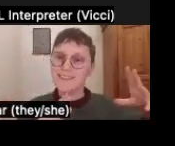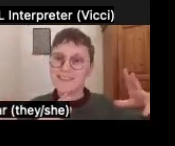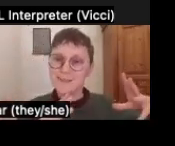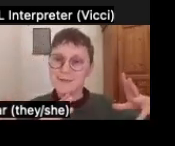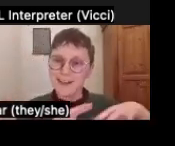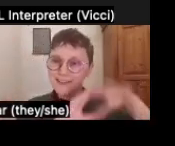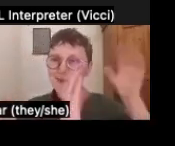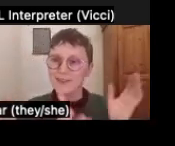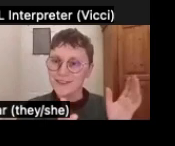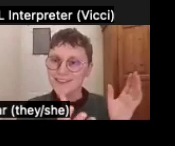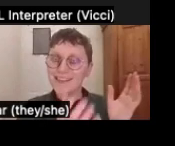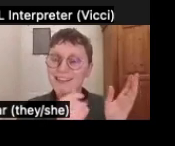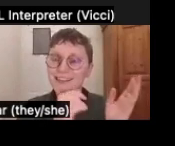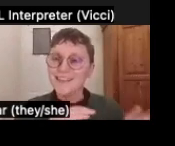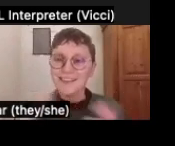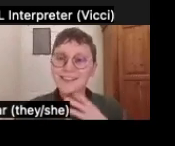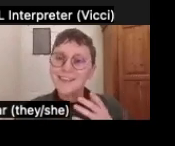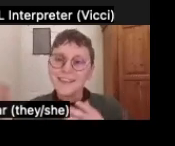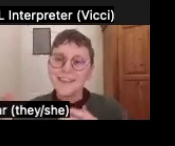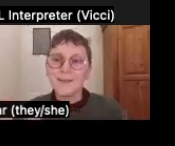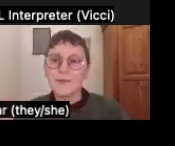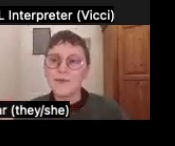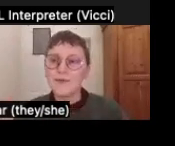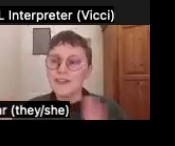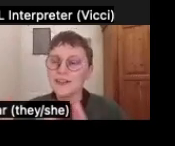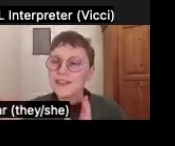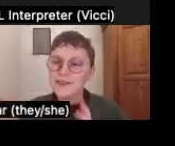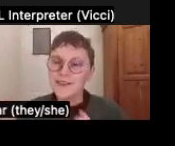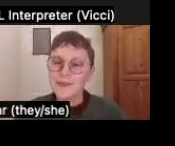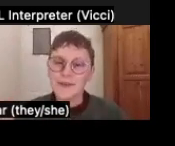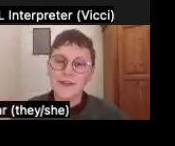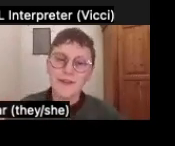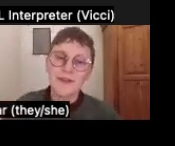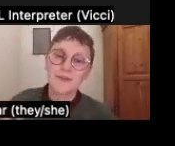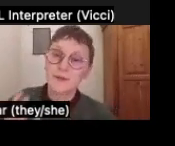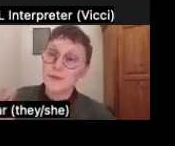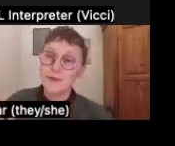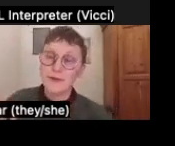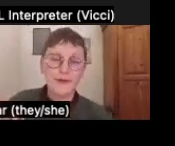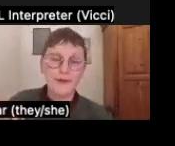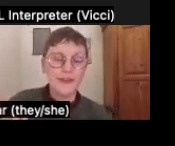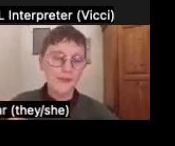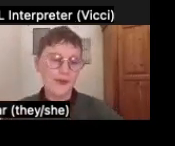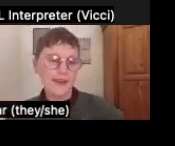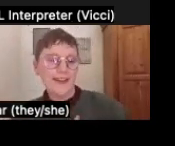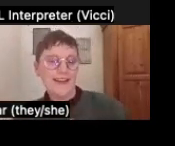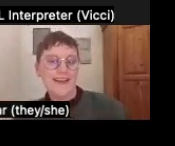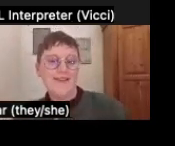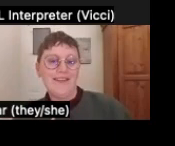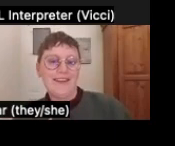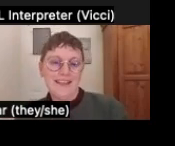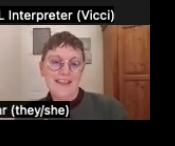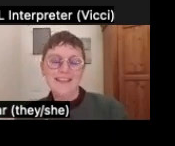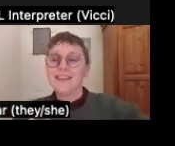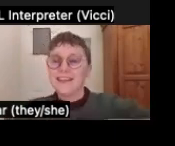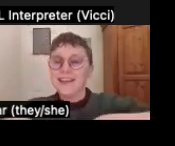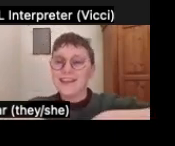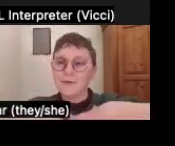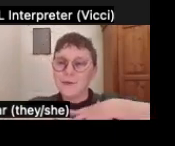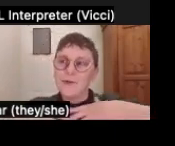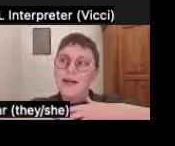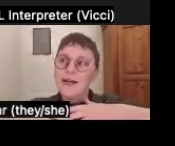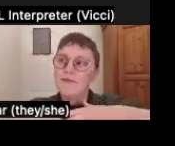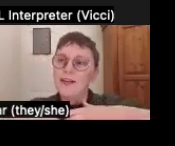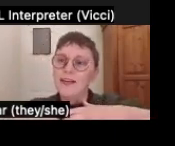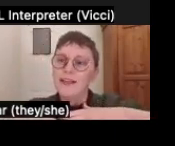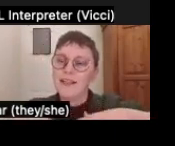the questions that we've asked on the slide and move in the direction of something that feels more fruitful for you. If that's the case, and then